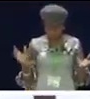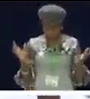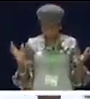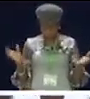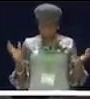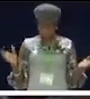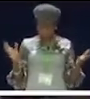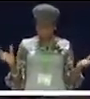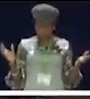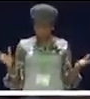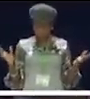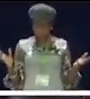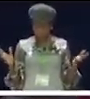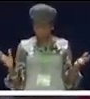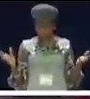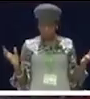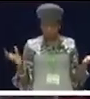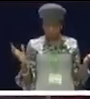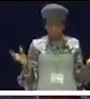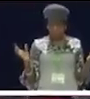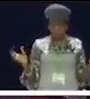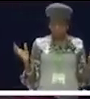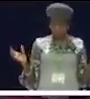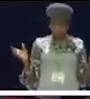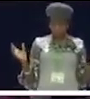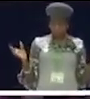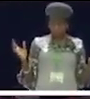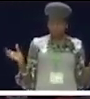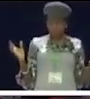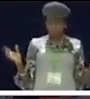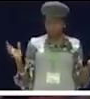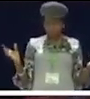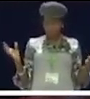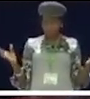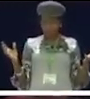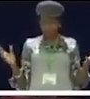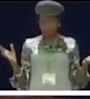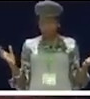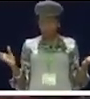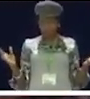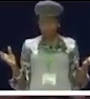Let my miracles come suddenly